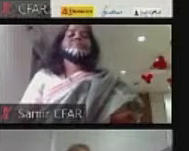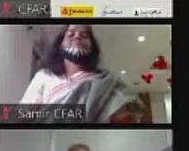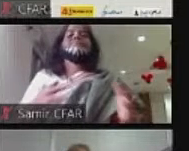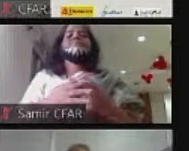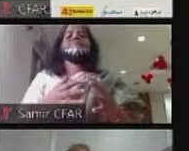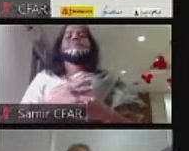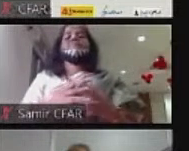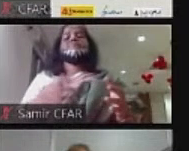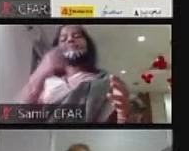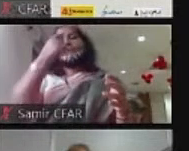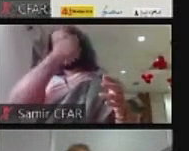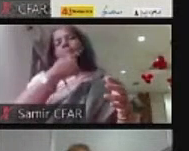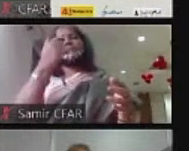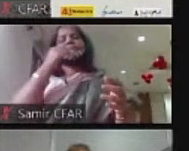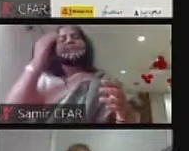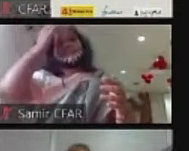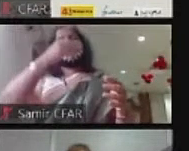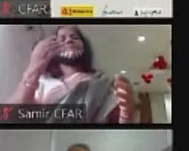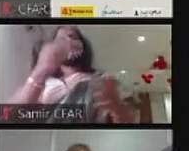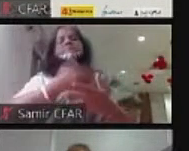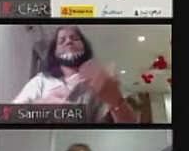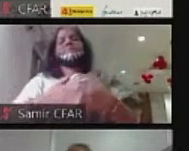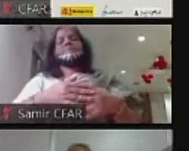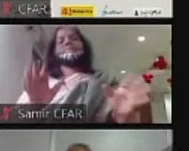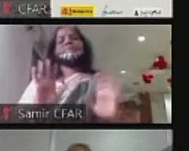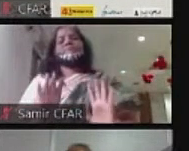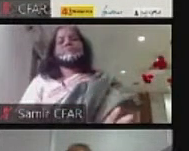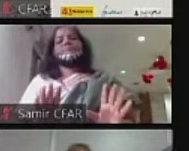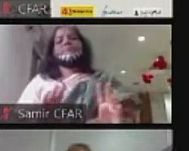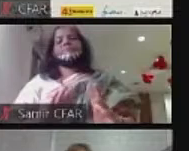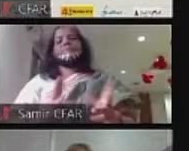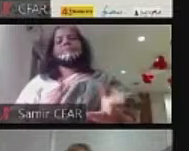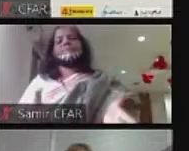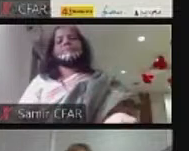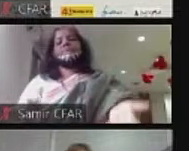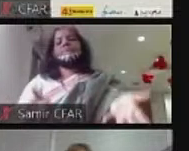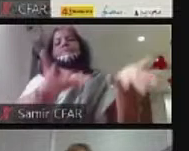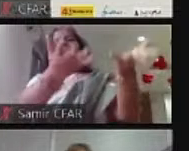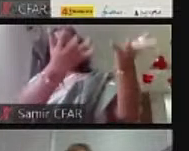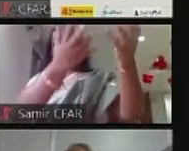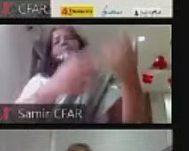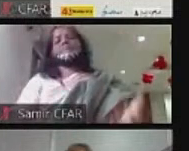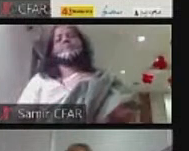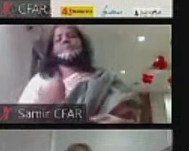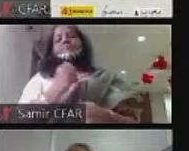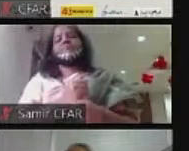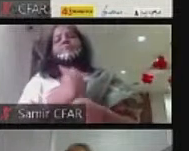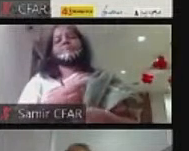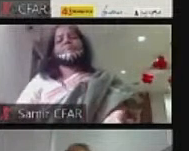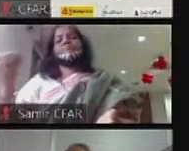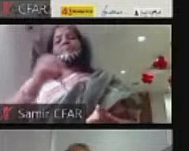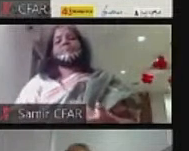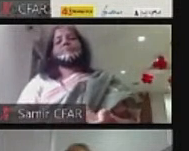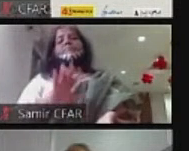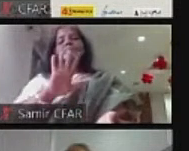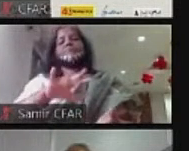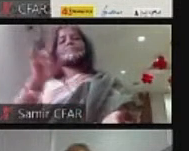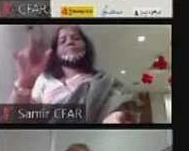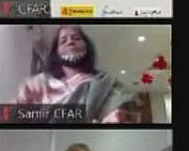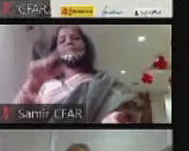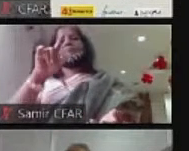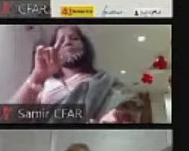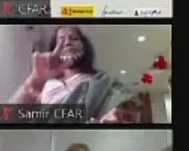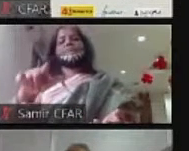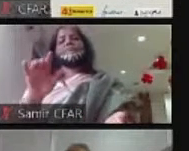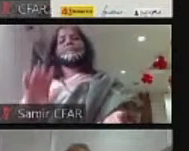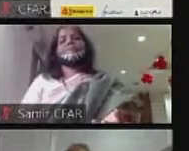like if we look at WASH, it deals with district level alleviation. If there is any budget which